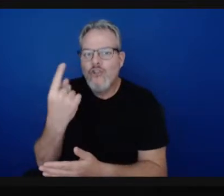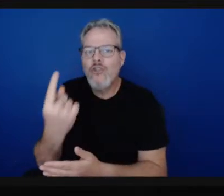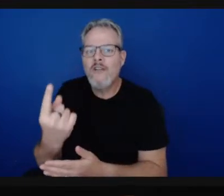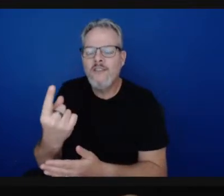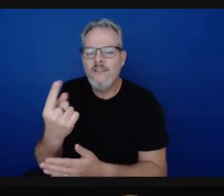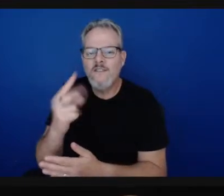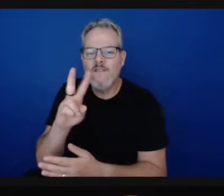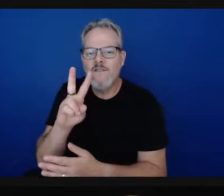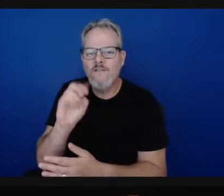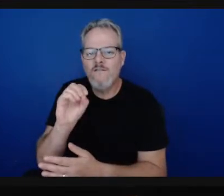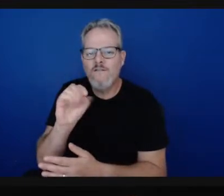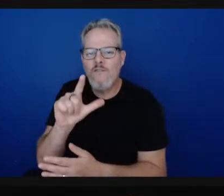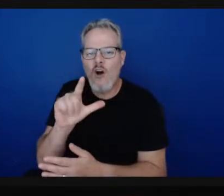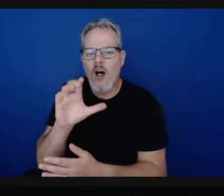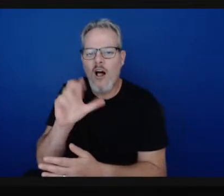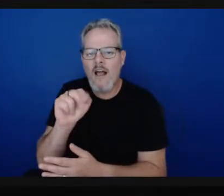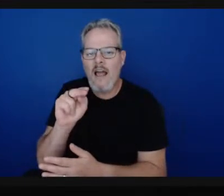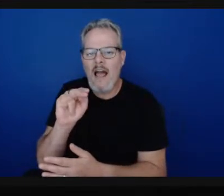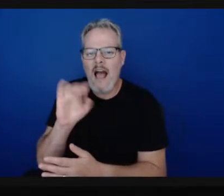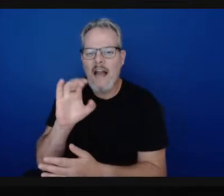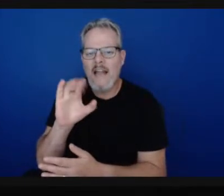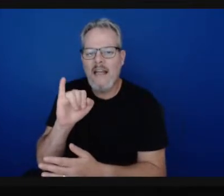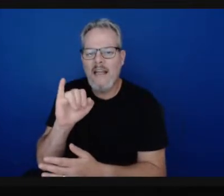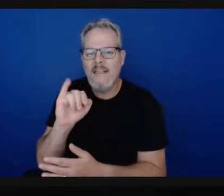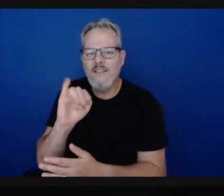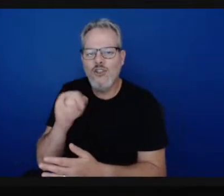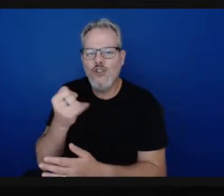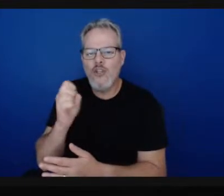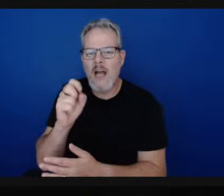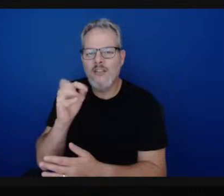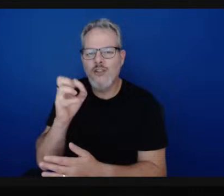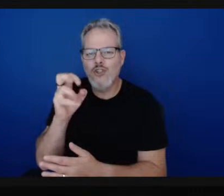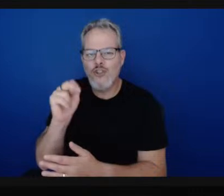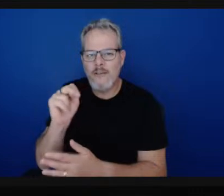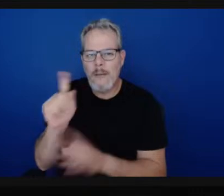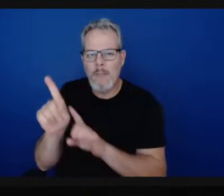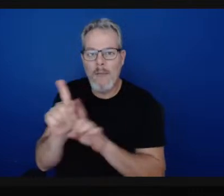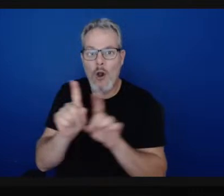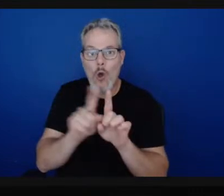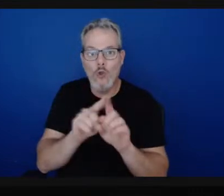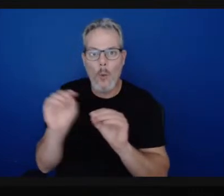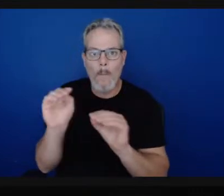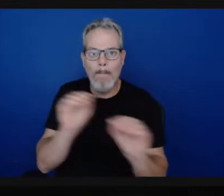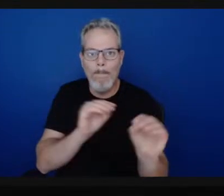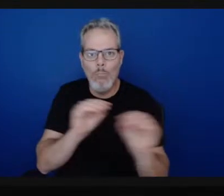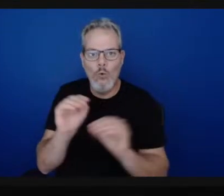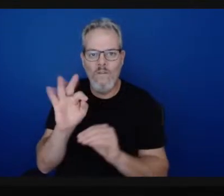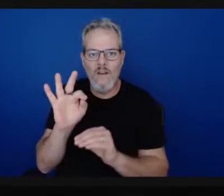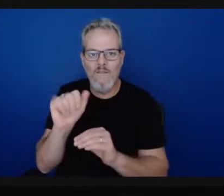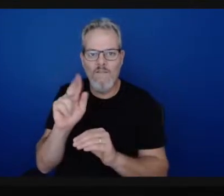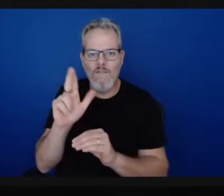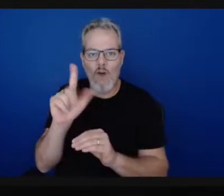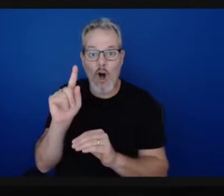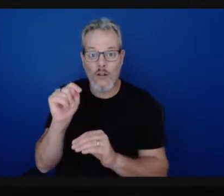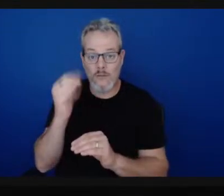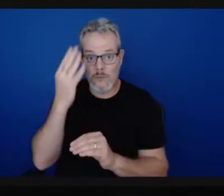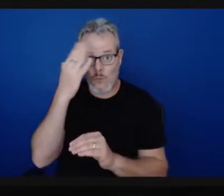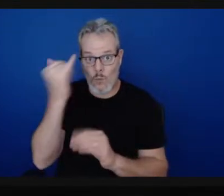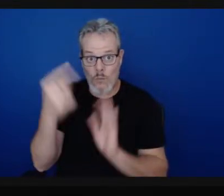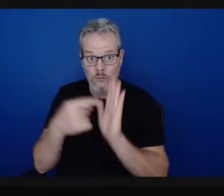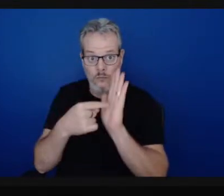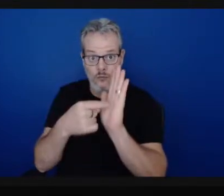volcanic injection, but also moving faults. But the reason I wanted to show this is I want to flip back from this